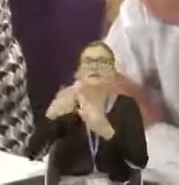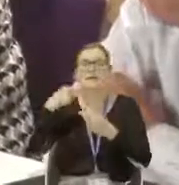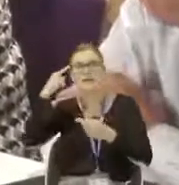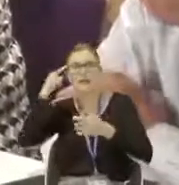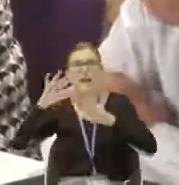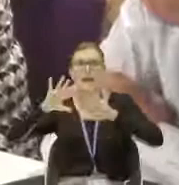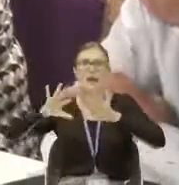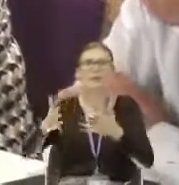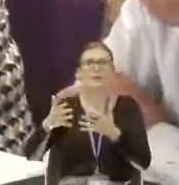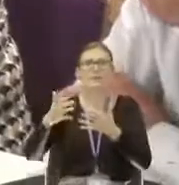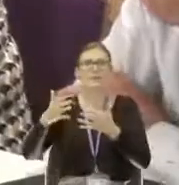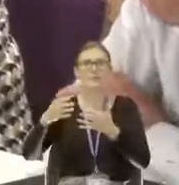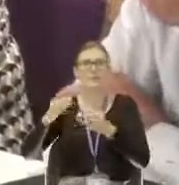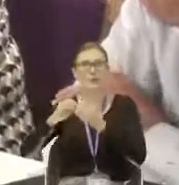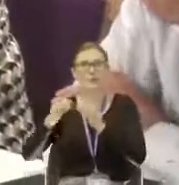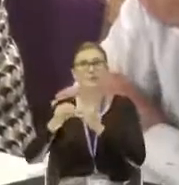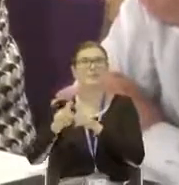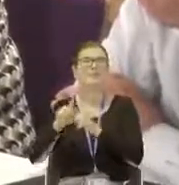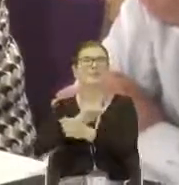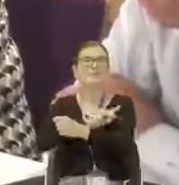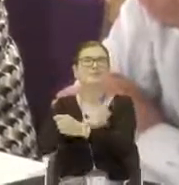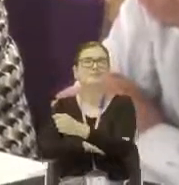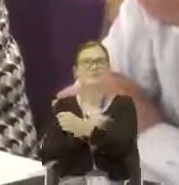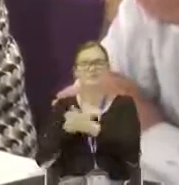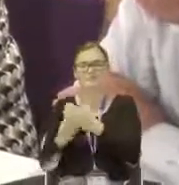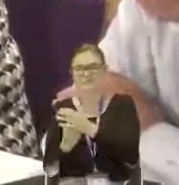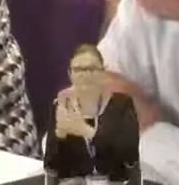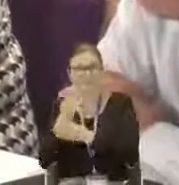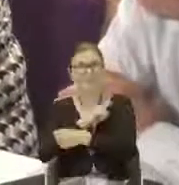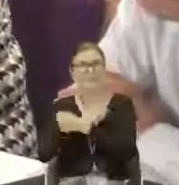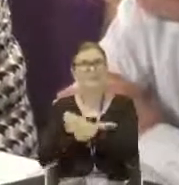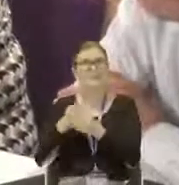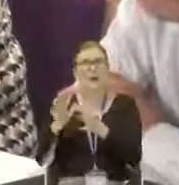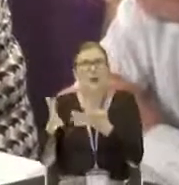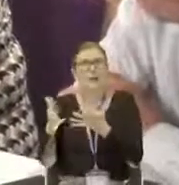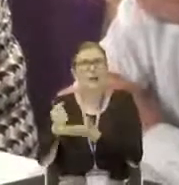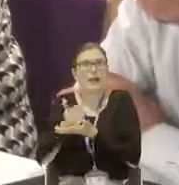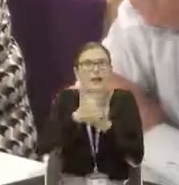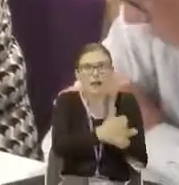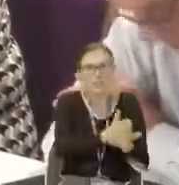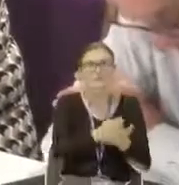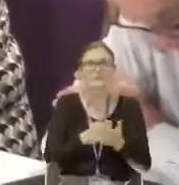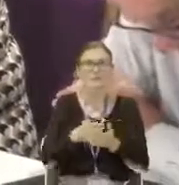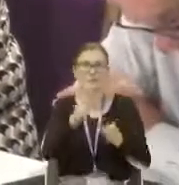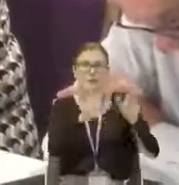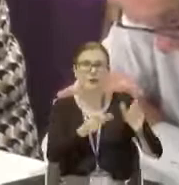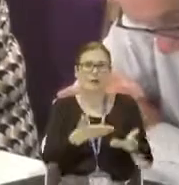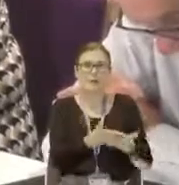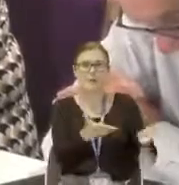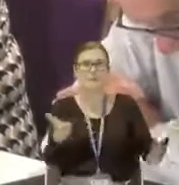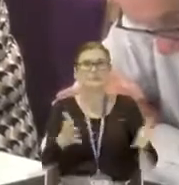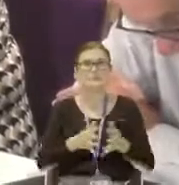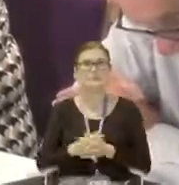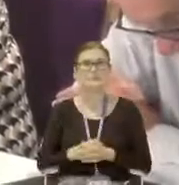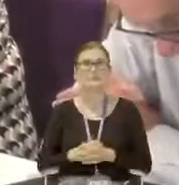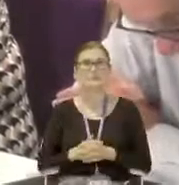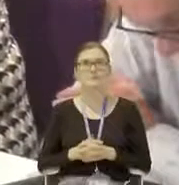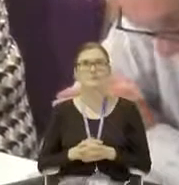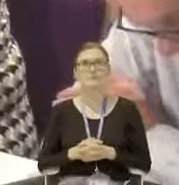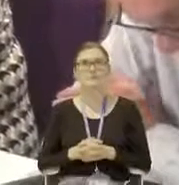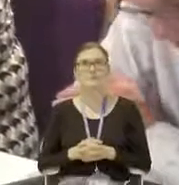of the highlighted strengths of Ukraine's capability to resilience is the decentralized